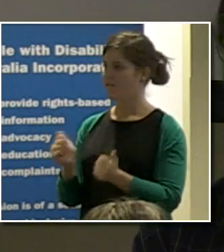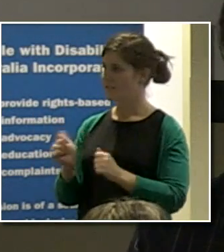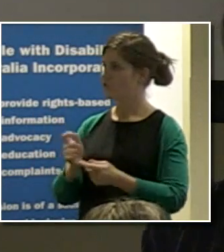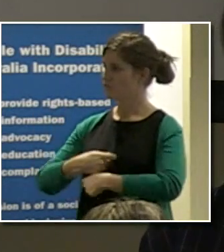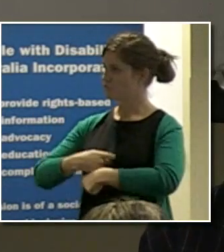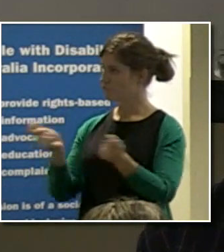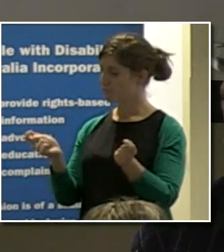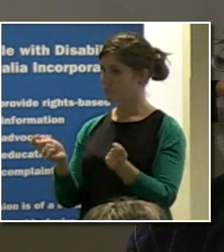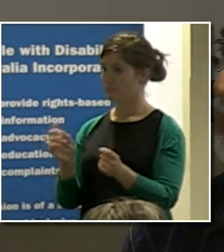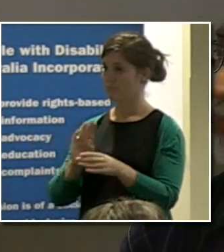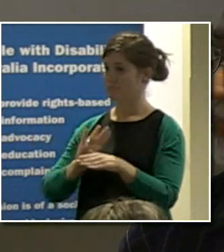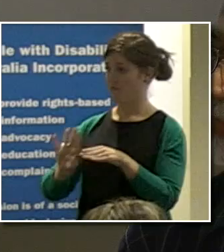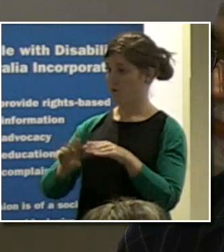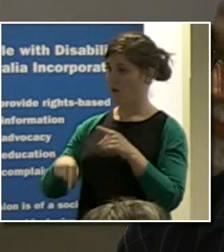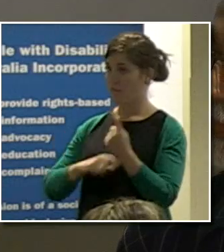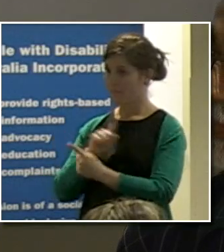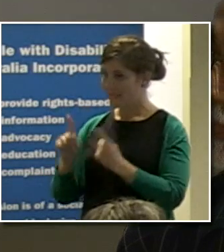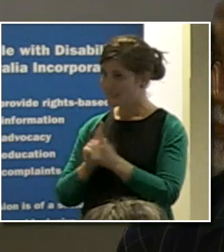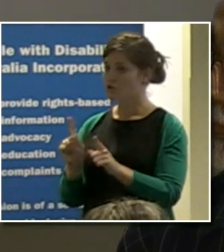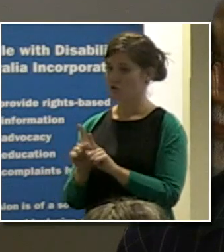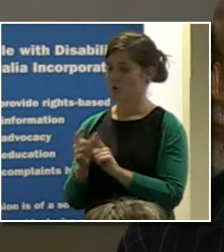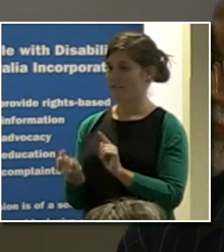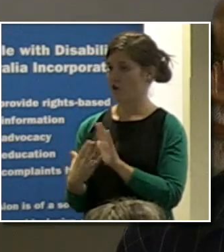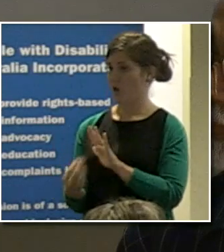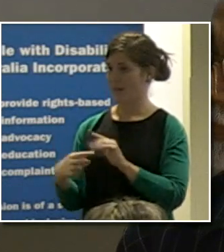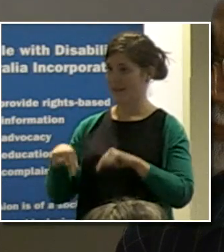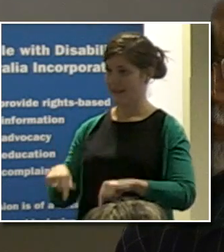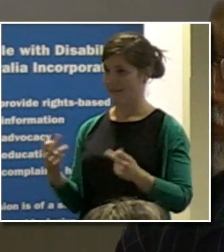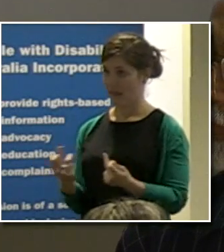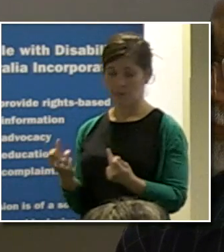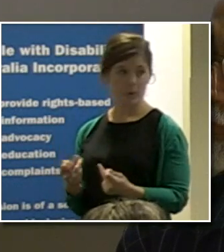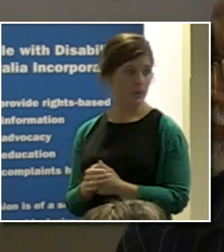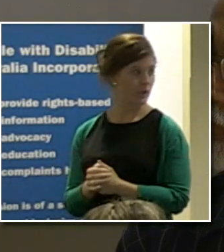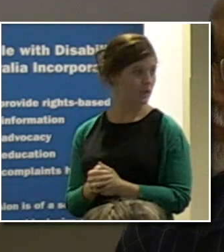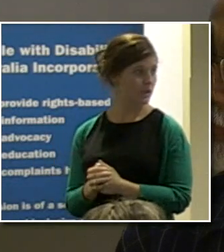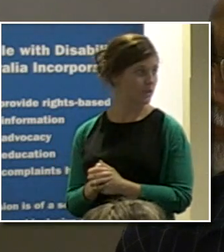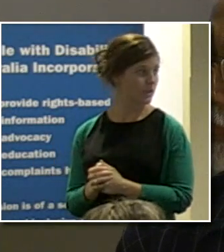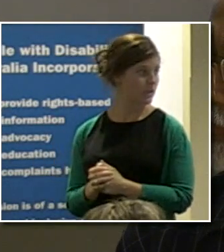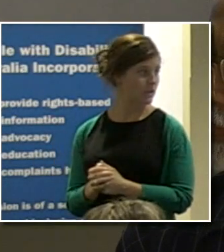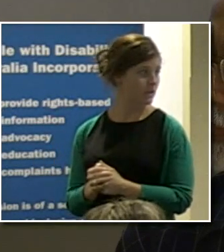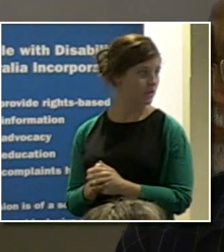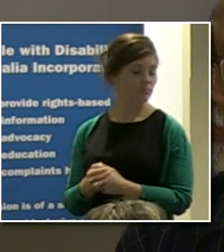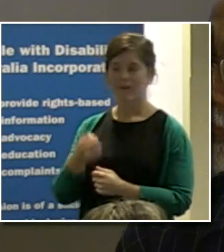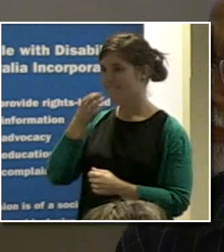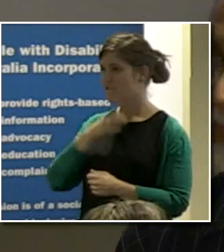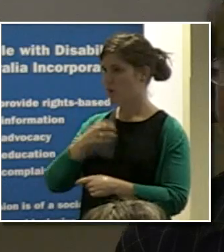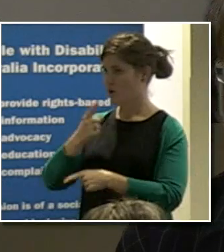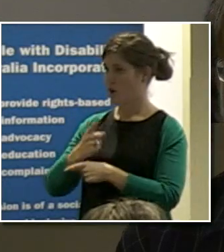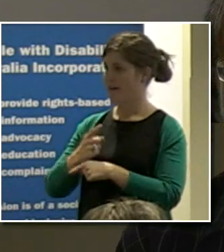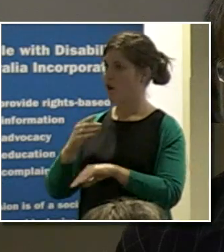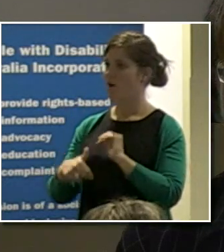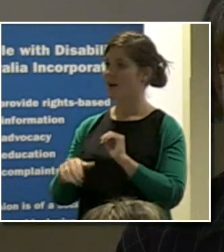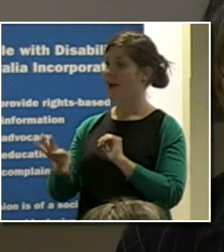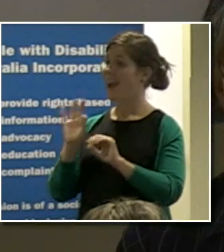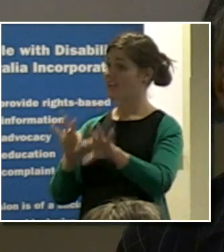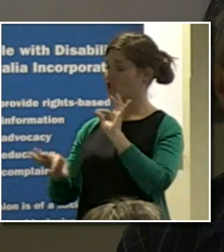prior to the meeting, and we've got copies available at the AGM. Just to make a few remarks on the election, because I